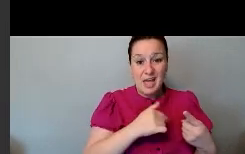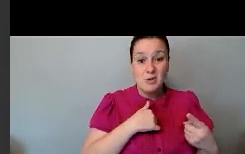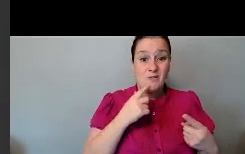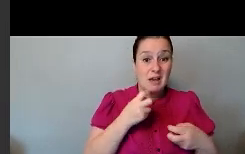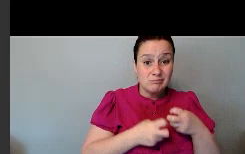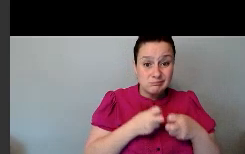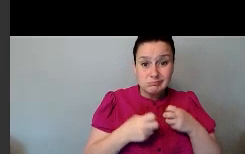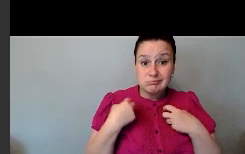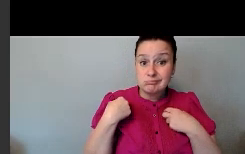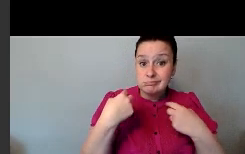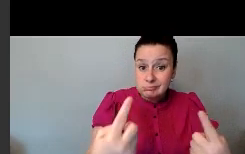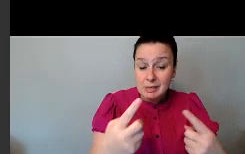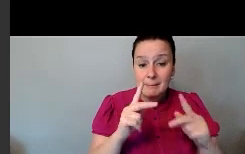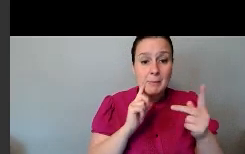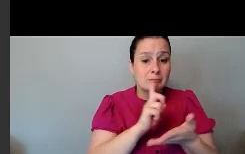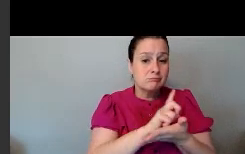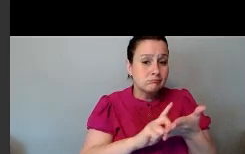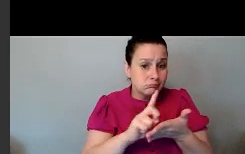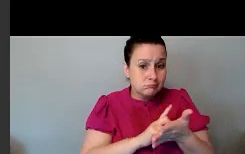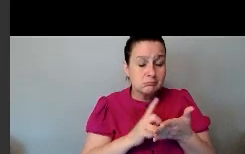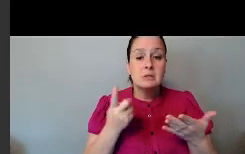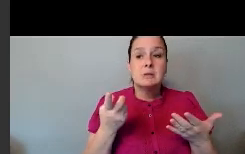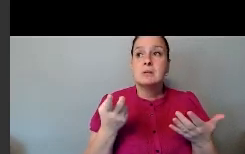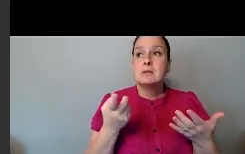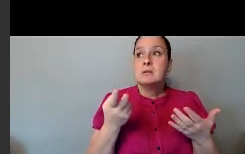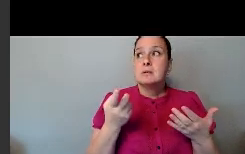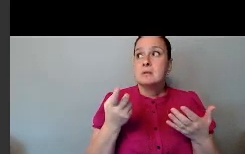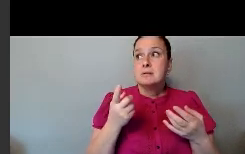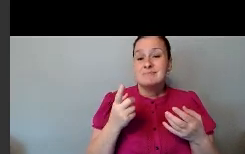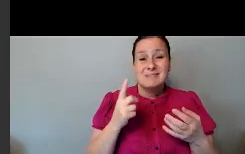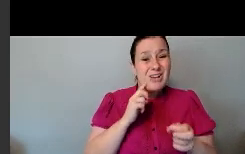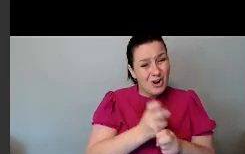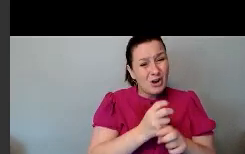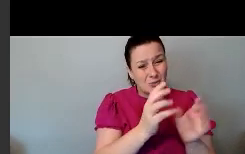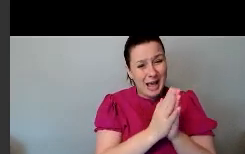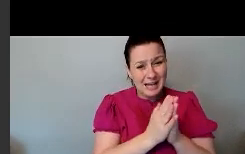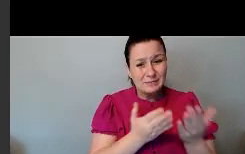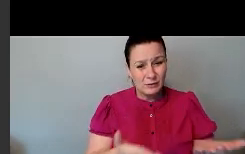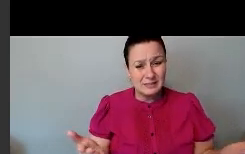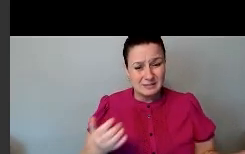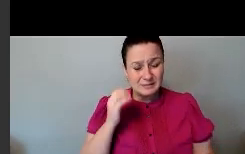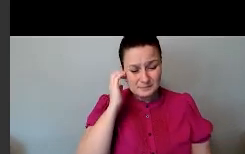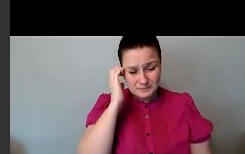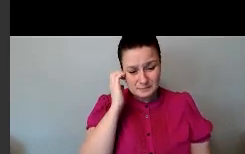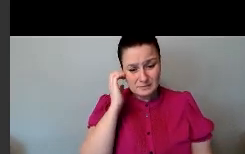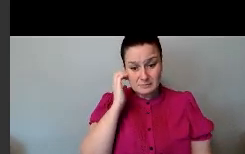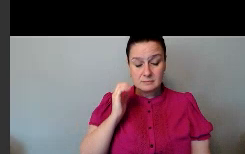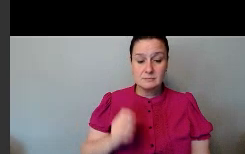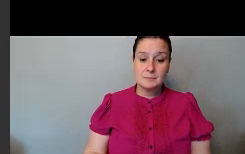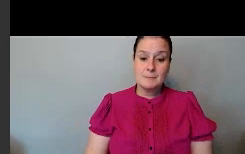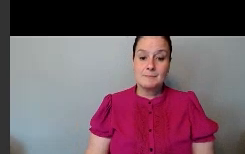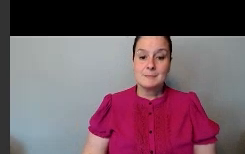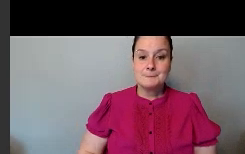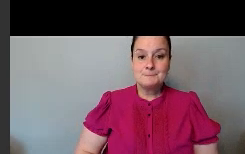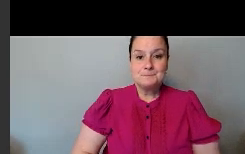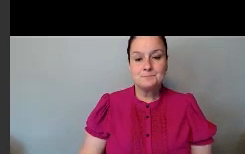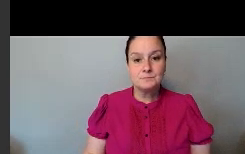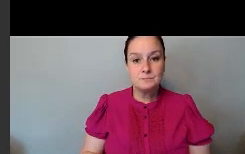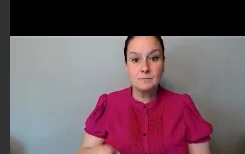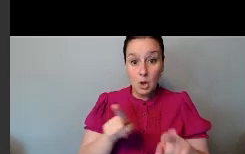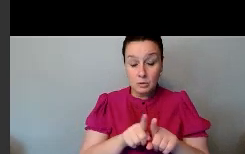people being discriminatory. It can be hard to ask for certain things. And also,